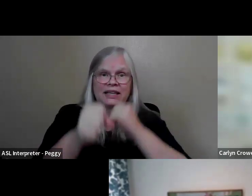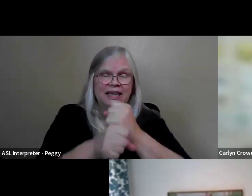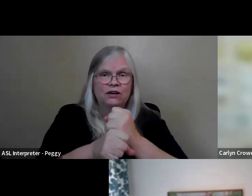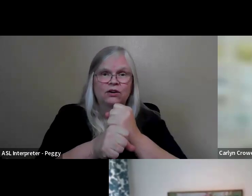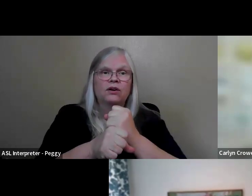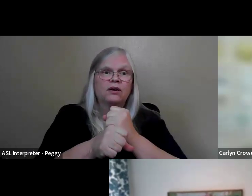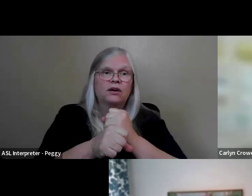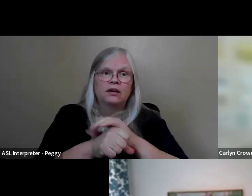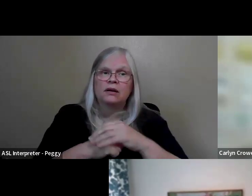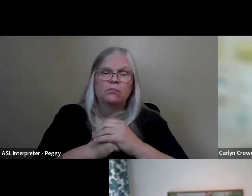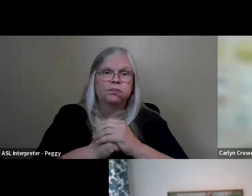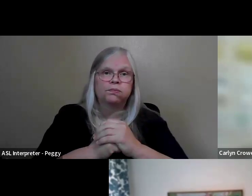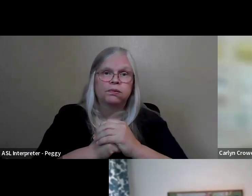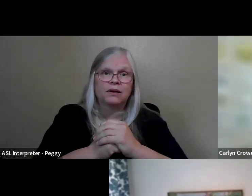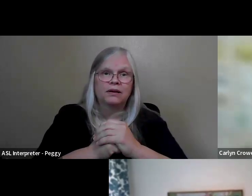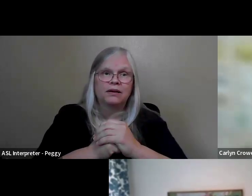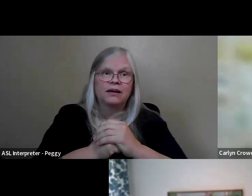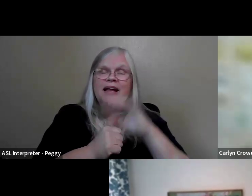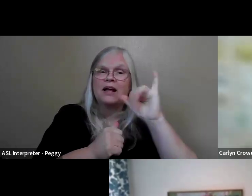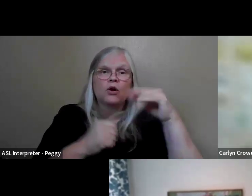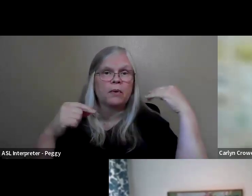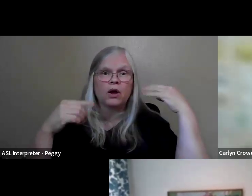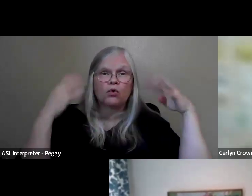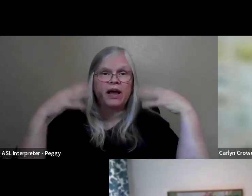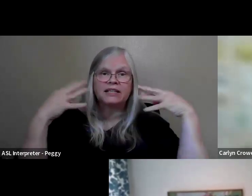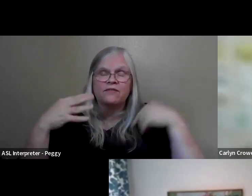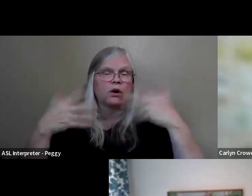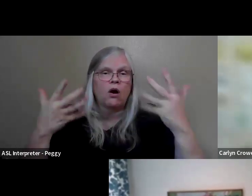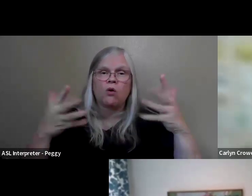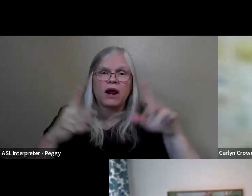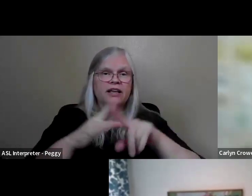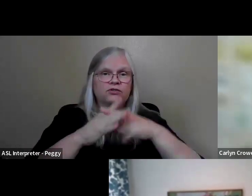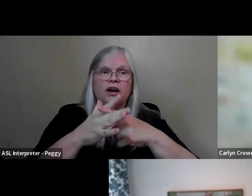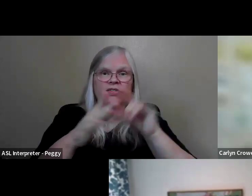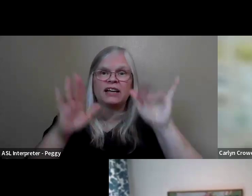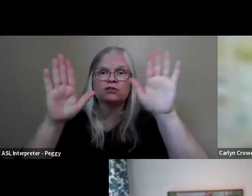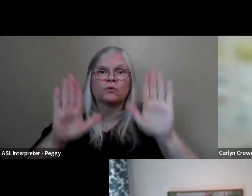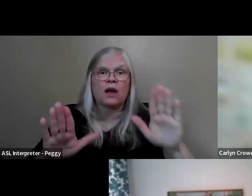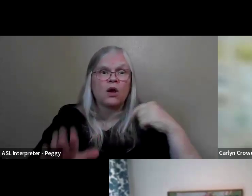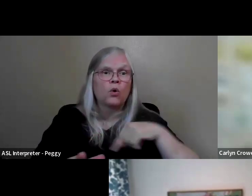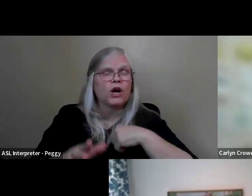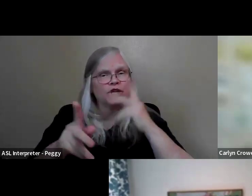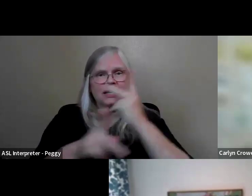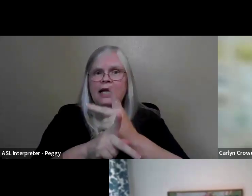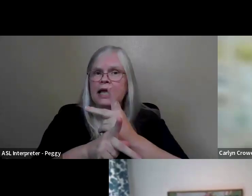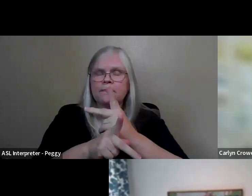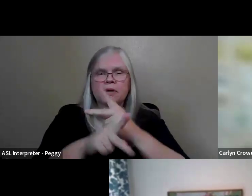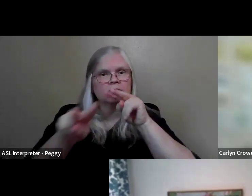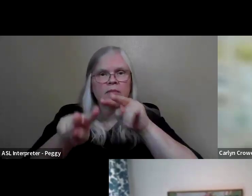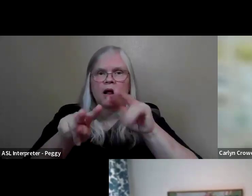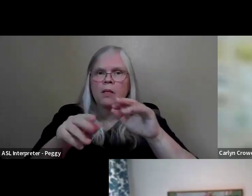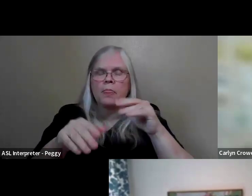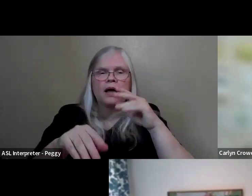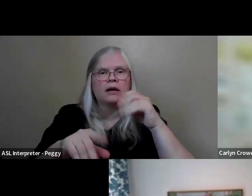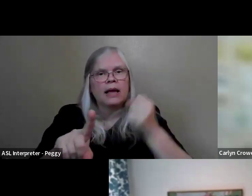So that would have been really crazy if we were already starting it, but that's great. We've been trying to keep up on all of the impacts